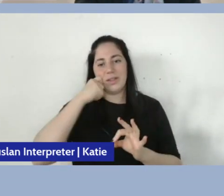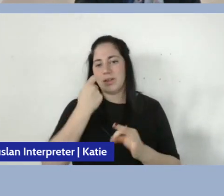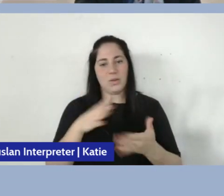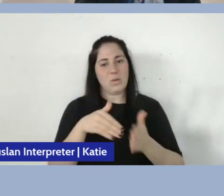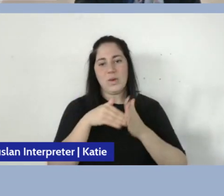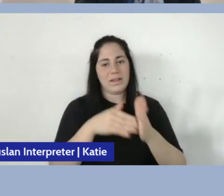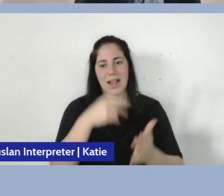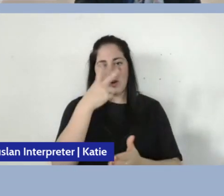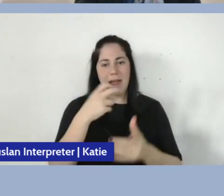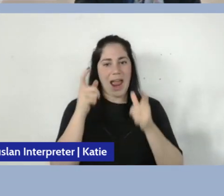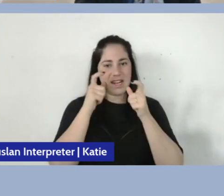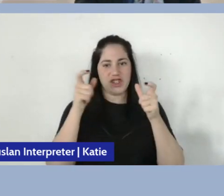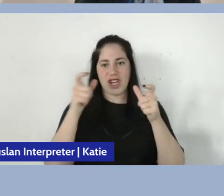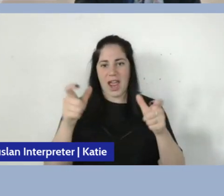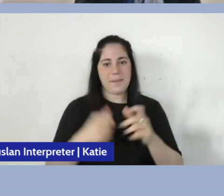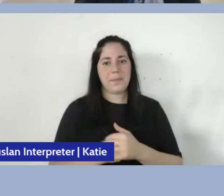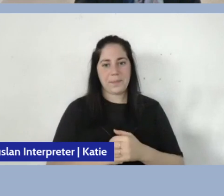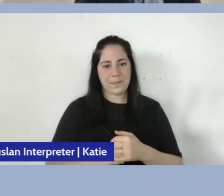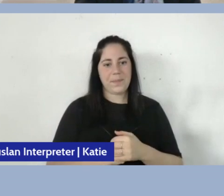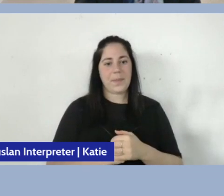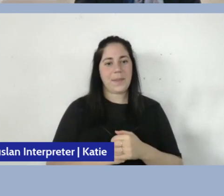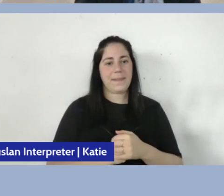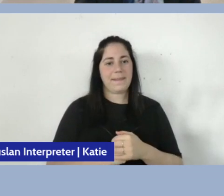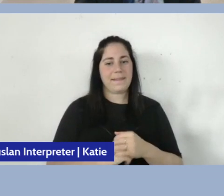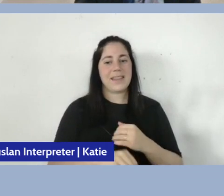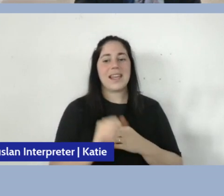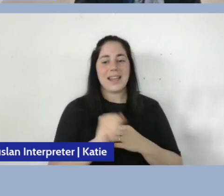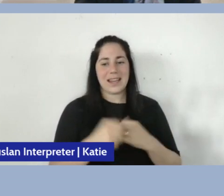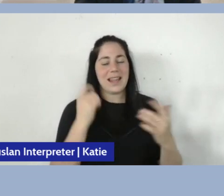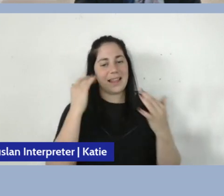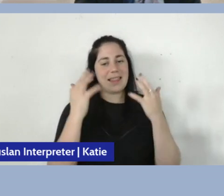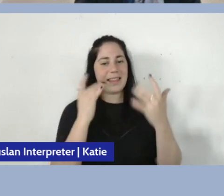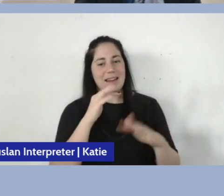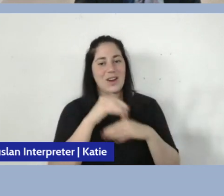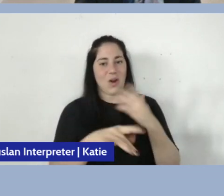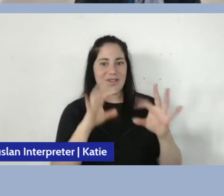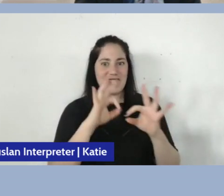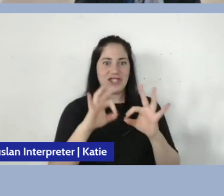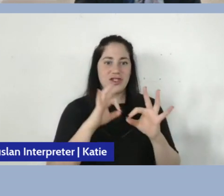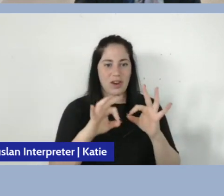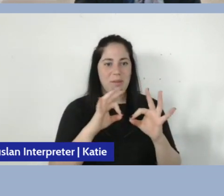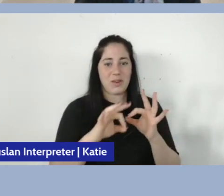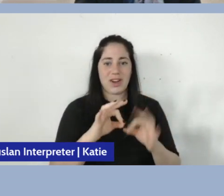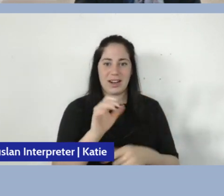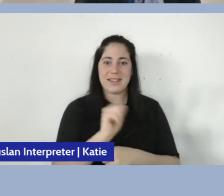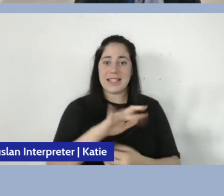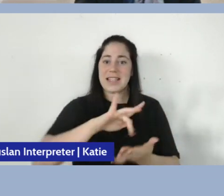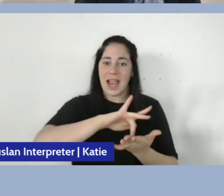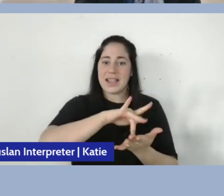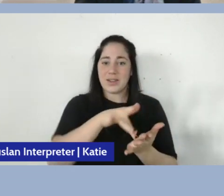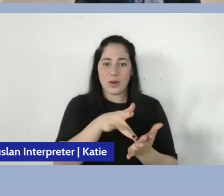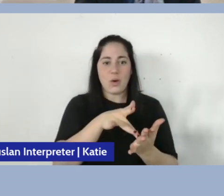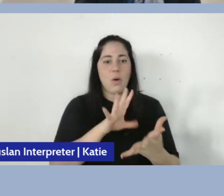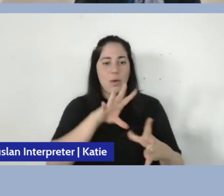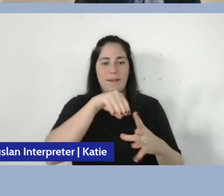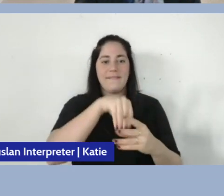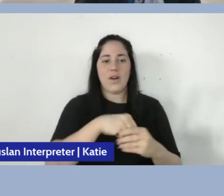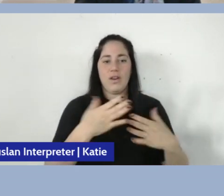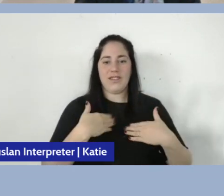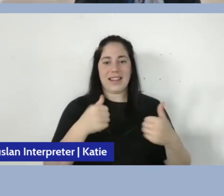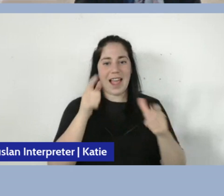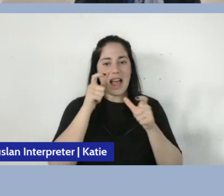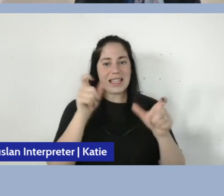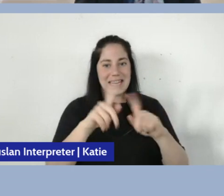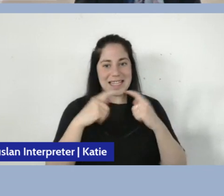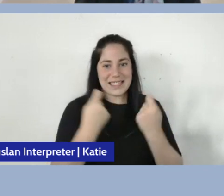overall. Yeah, thanks. So really thinking of the interpreter as a core part of the healthcare team sounds the way you're talking, but the